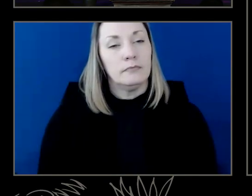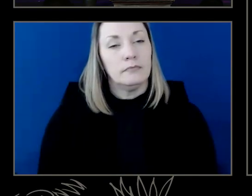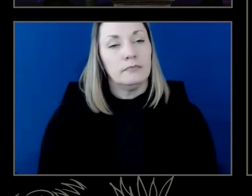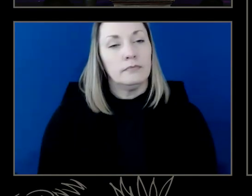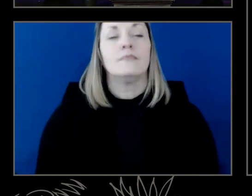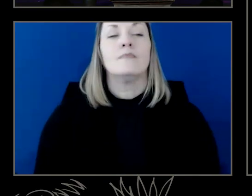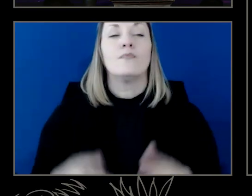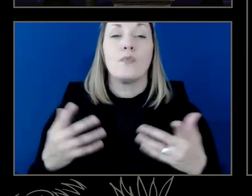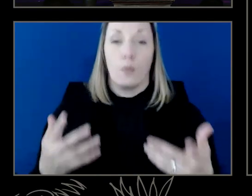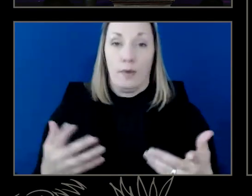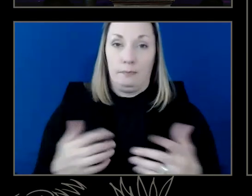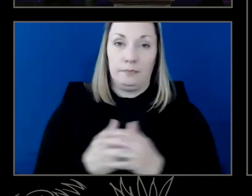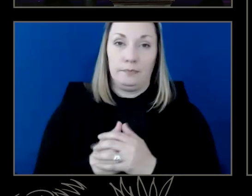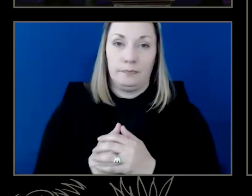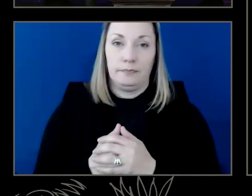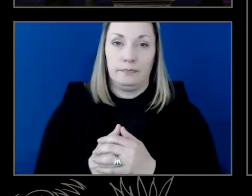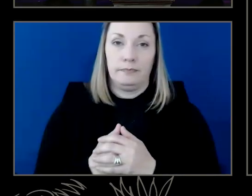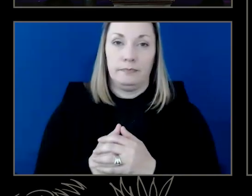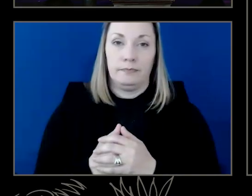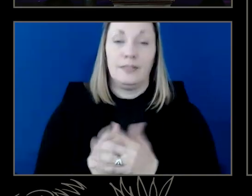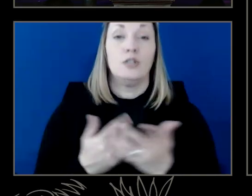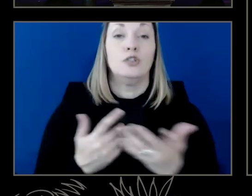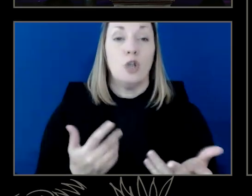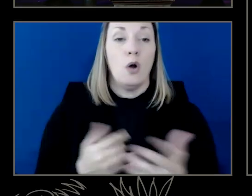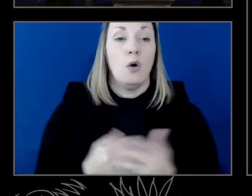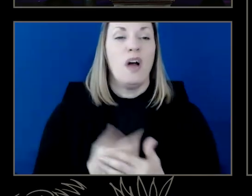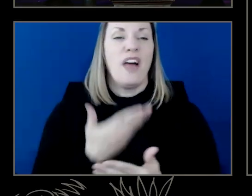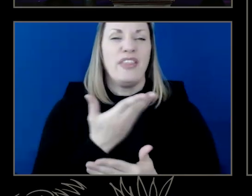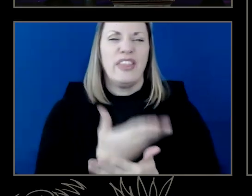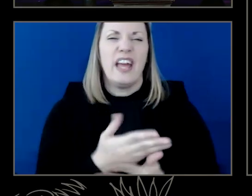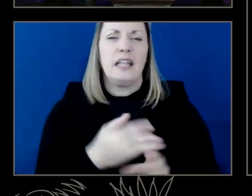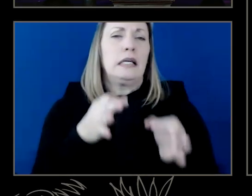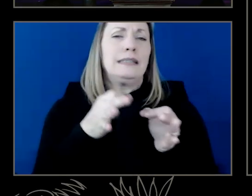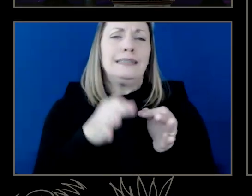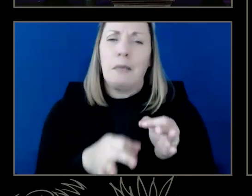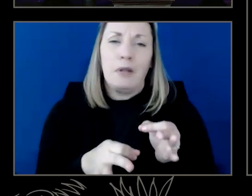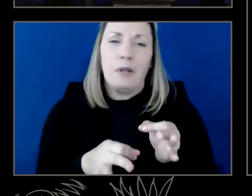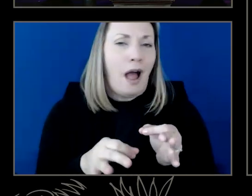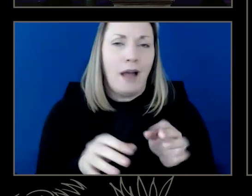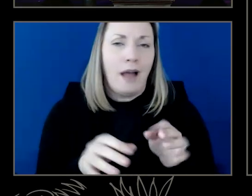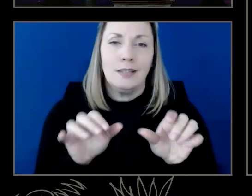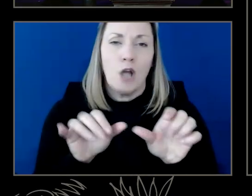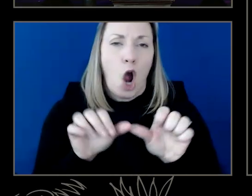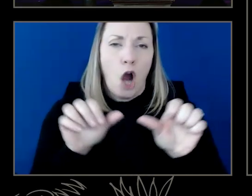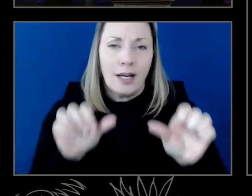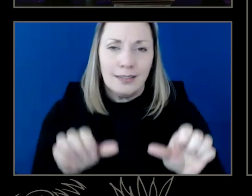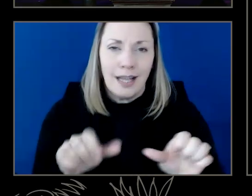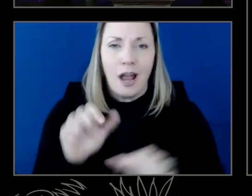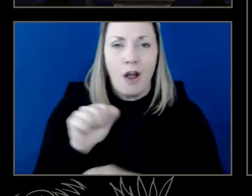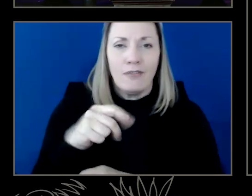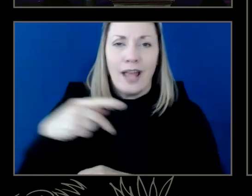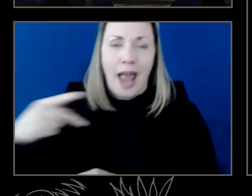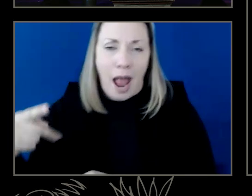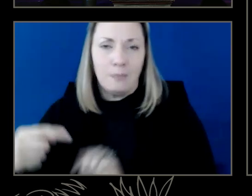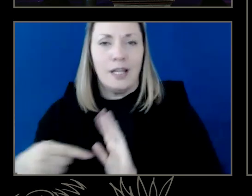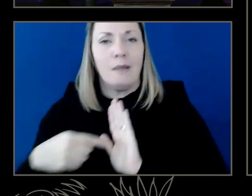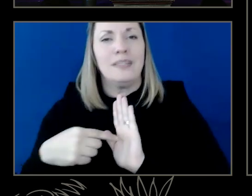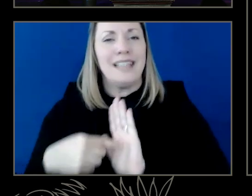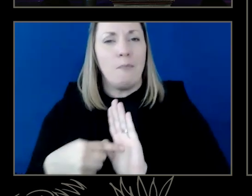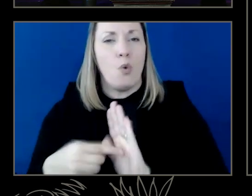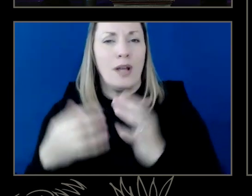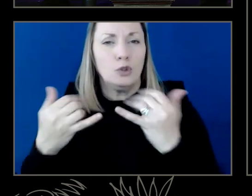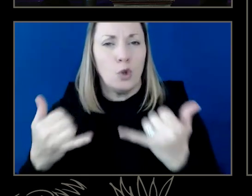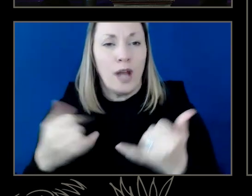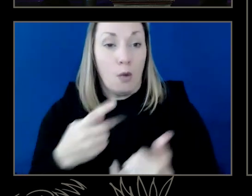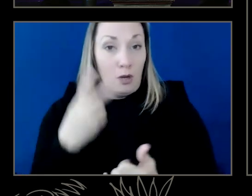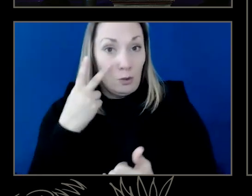Oh, okay. There you go. So this is a simplified architecture of the app that I am demoing today. And everything you